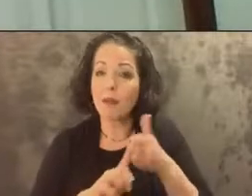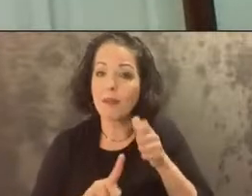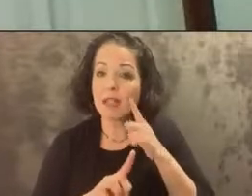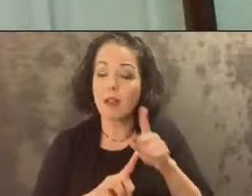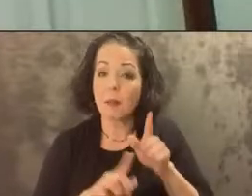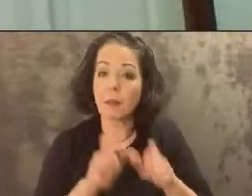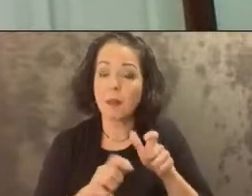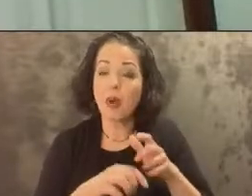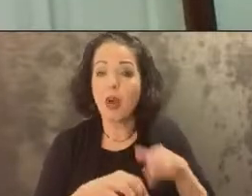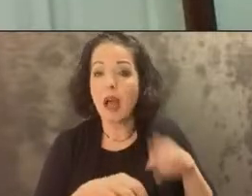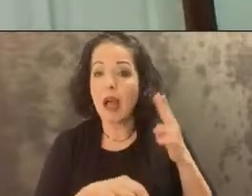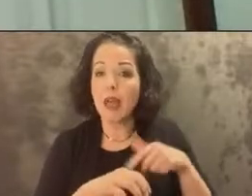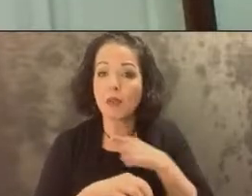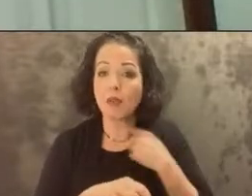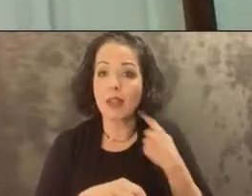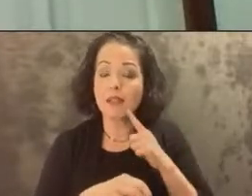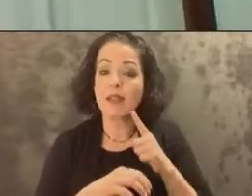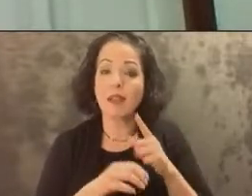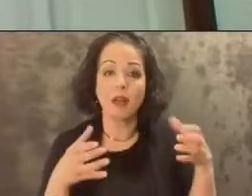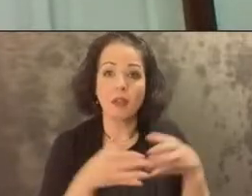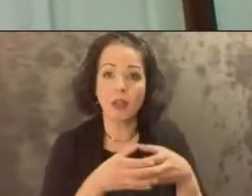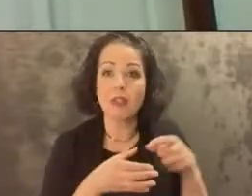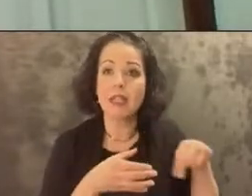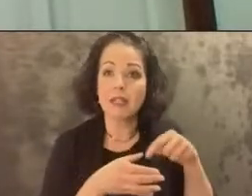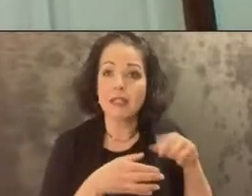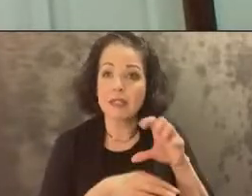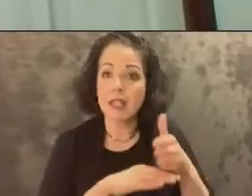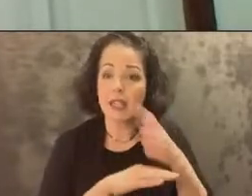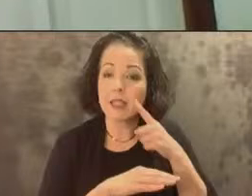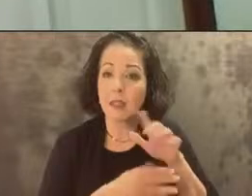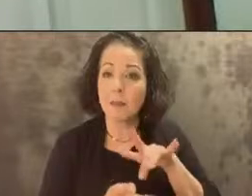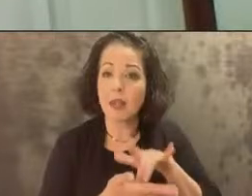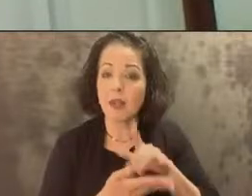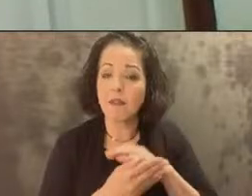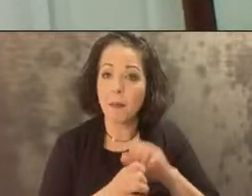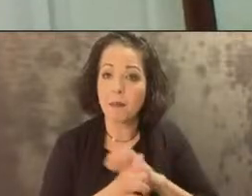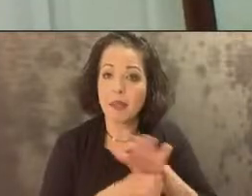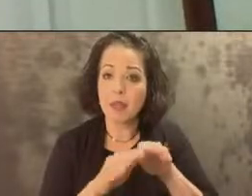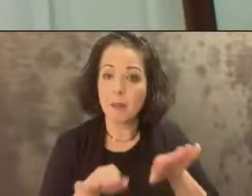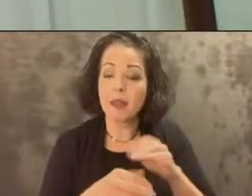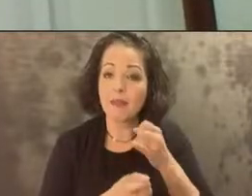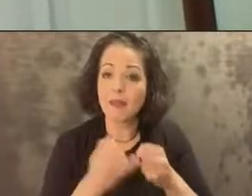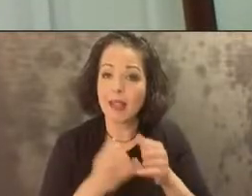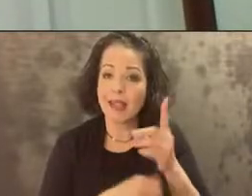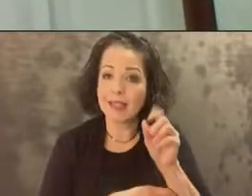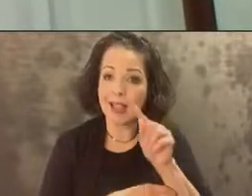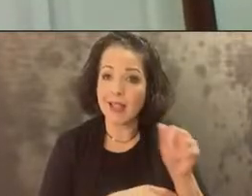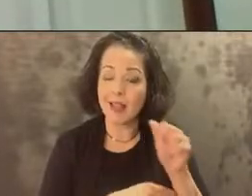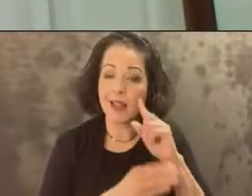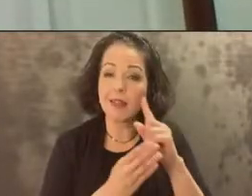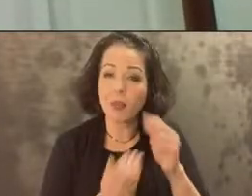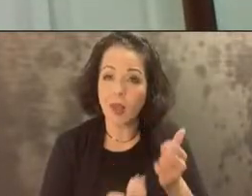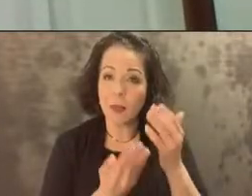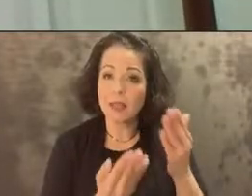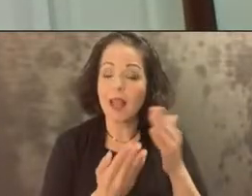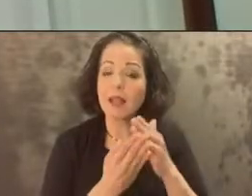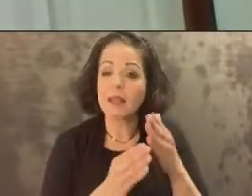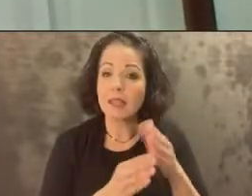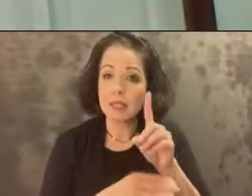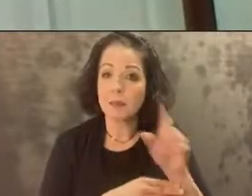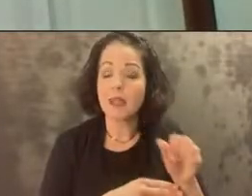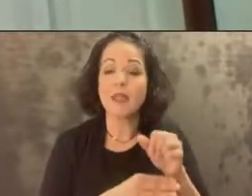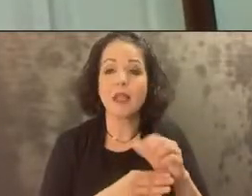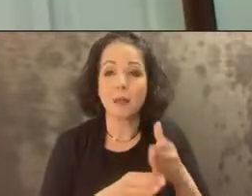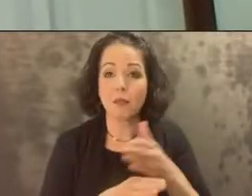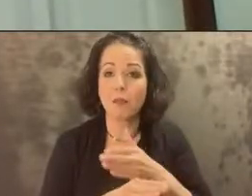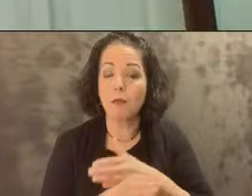high-risk congregate settings in the midst of a pandemic. Finally, DISDATA recommends improved disability recommendation across all levels